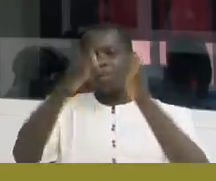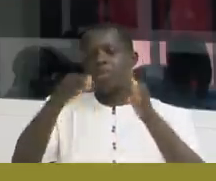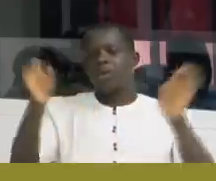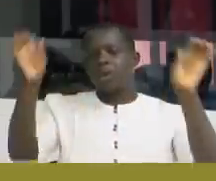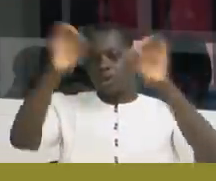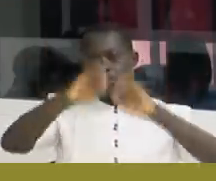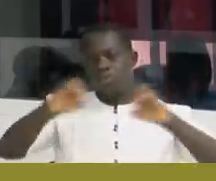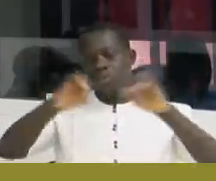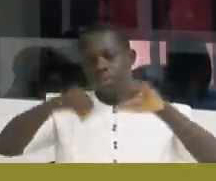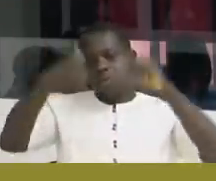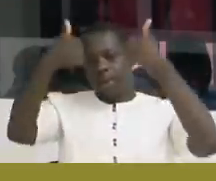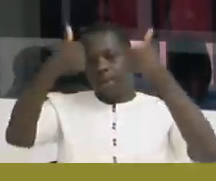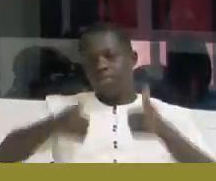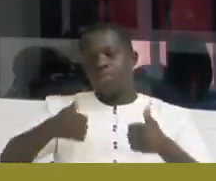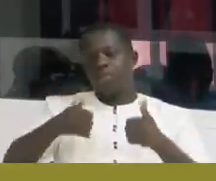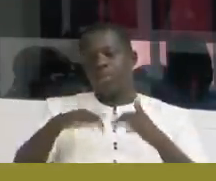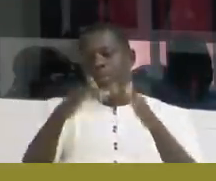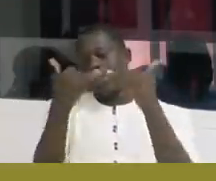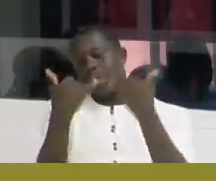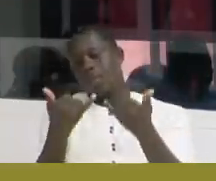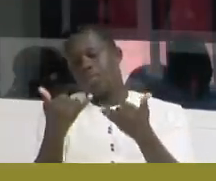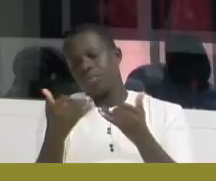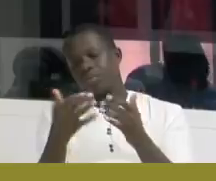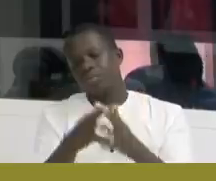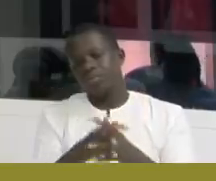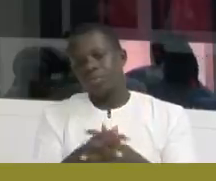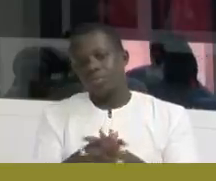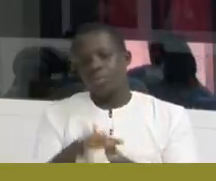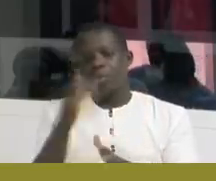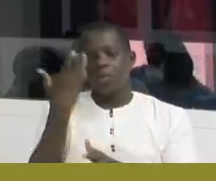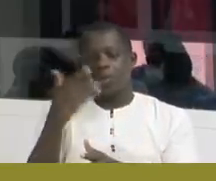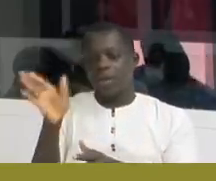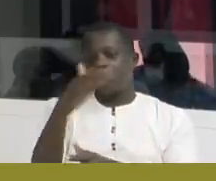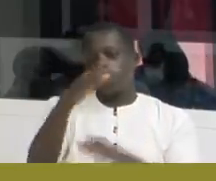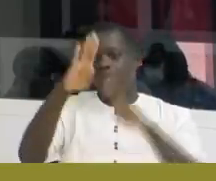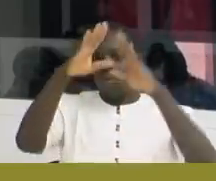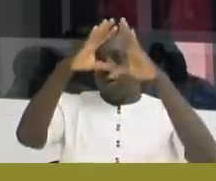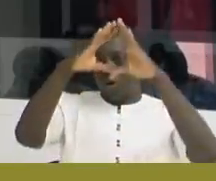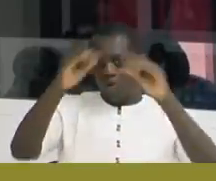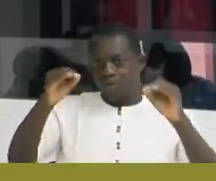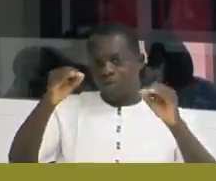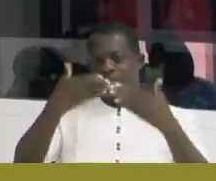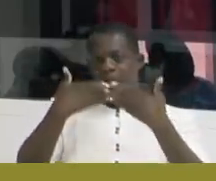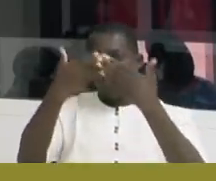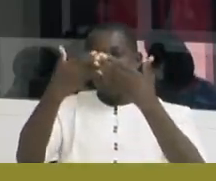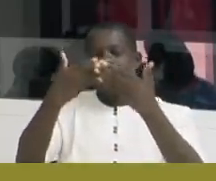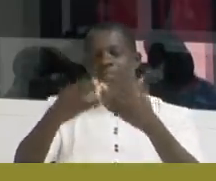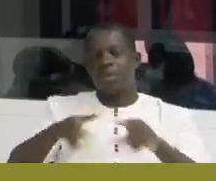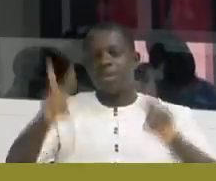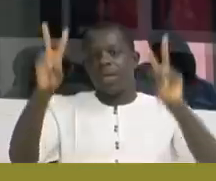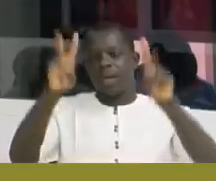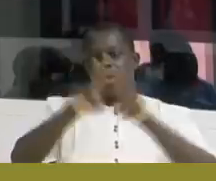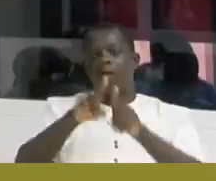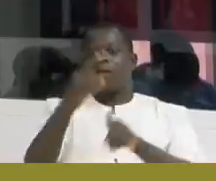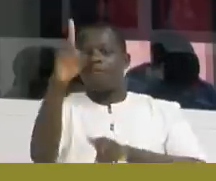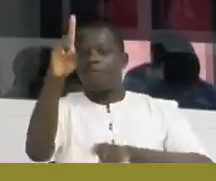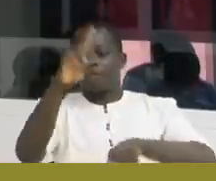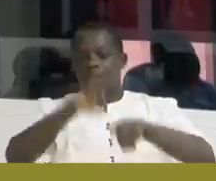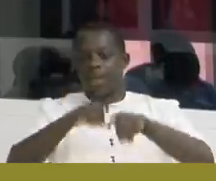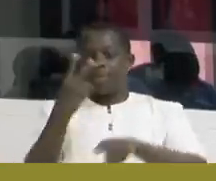happened still. So when I came to the office and I informed him, for the first time I saw Jamme